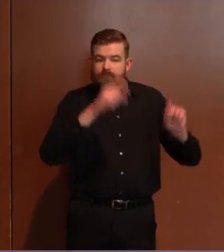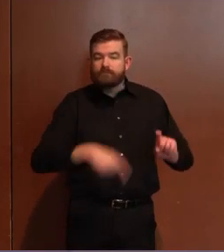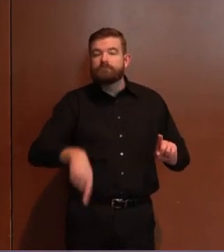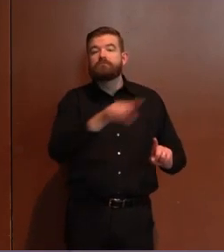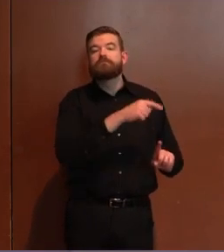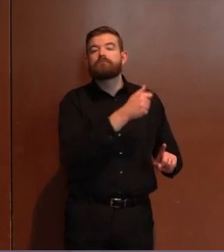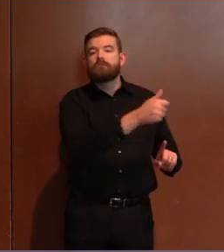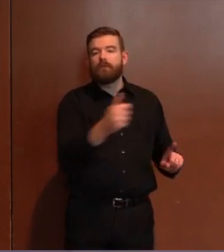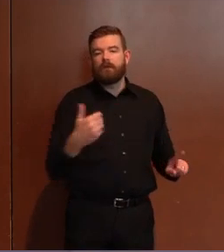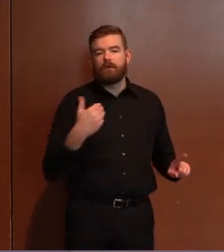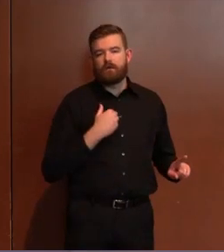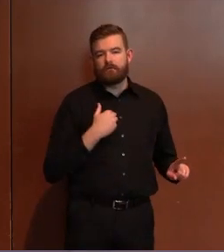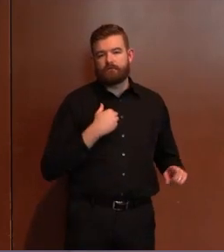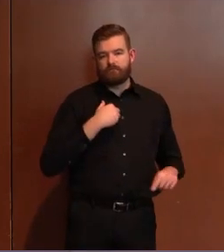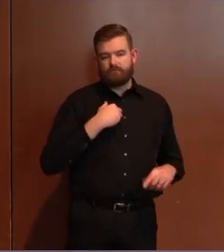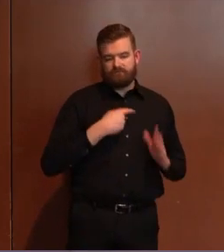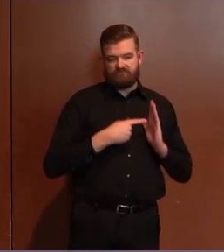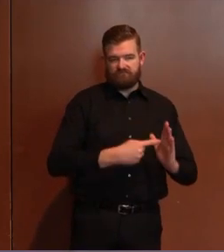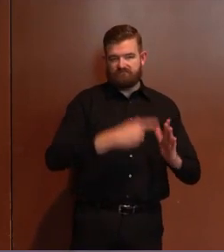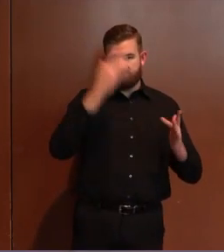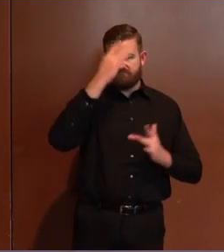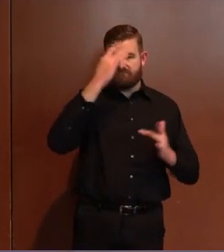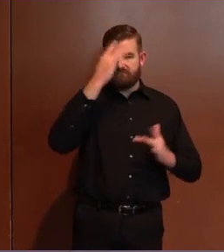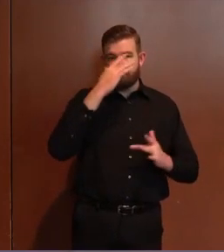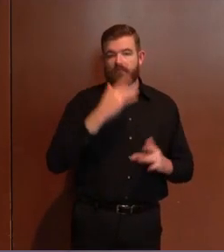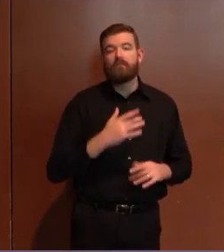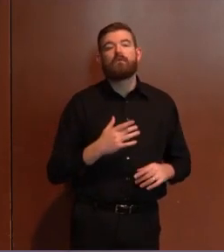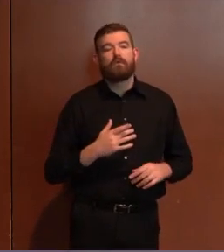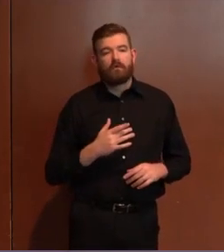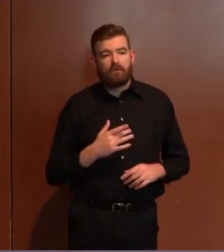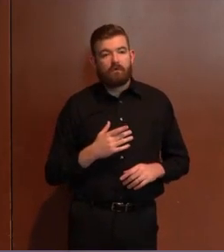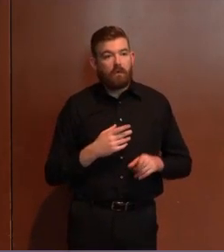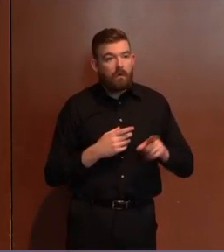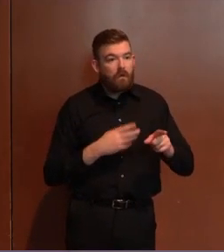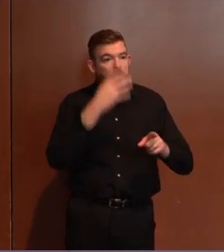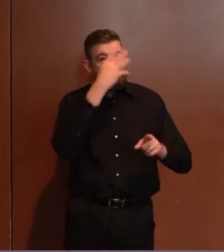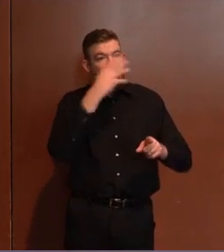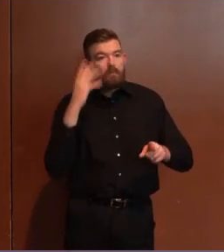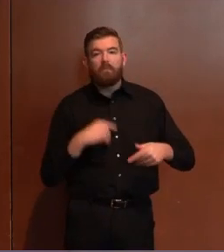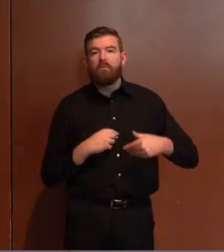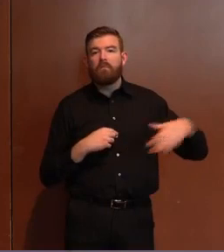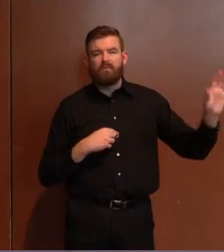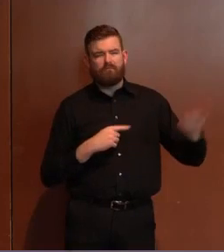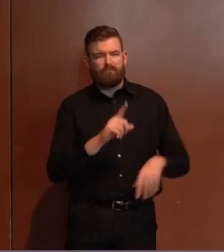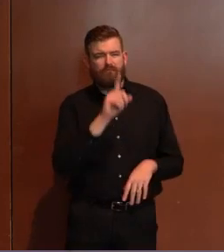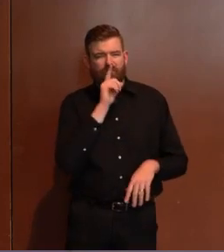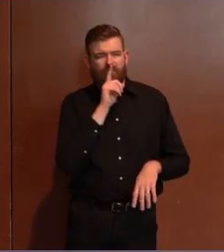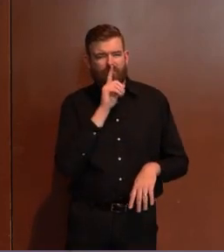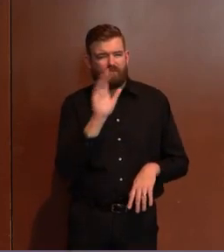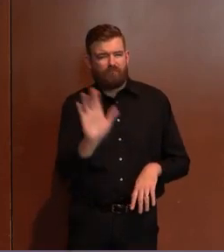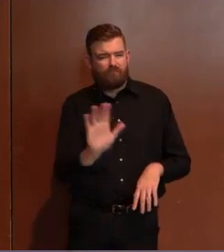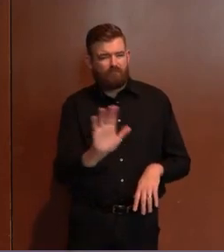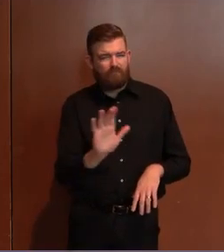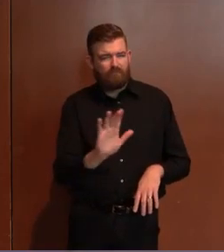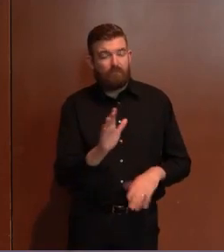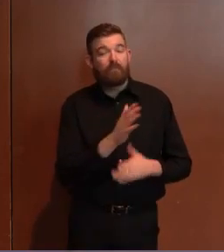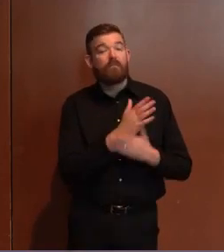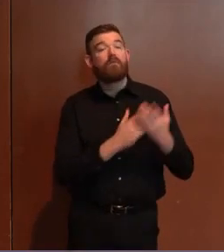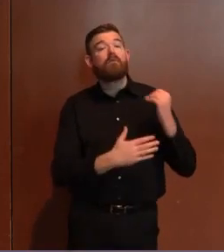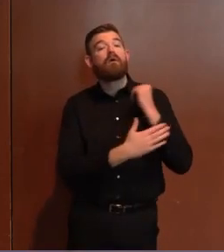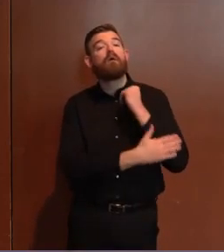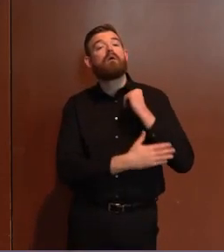one particular category. And the only time I think we've done that, either A, certain counties have asked just that their residents be tested at